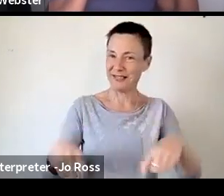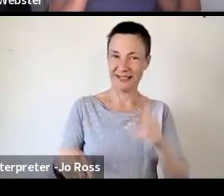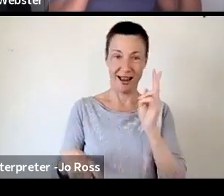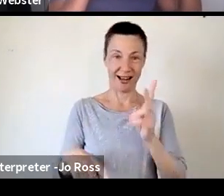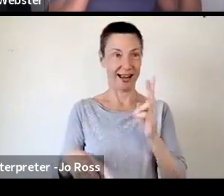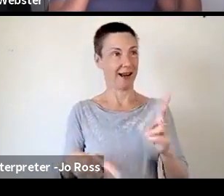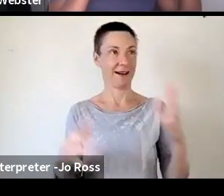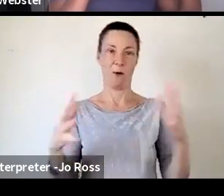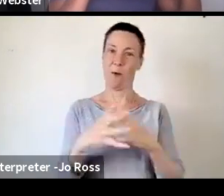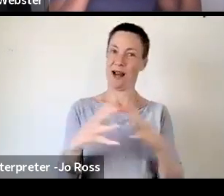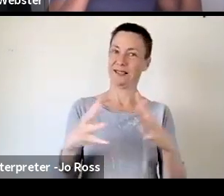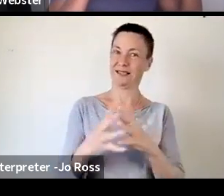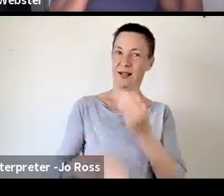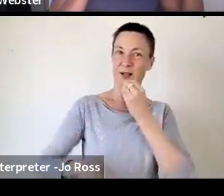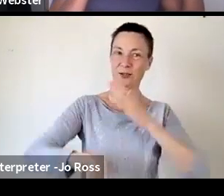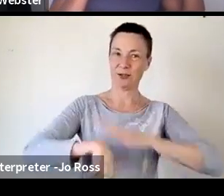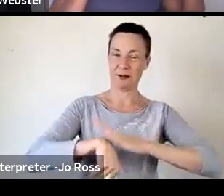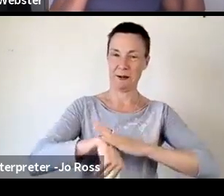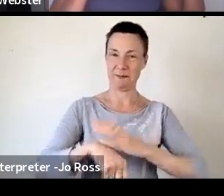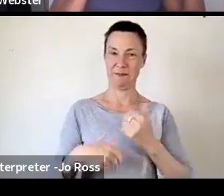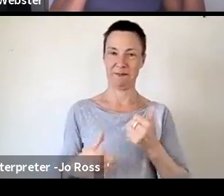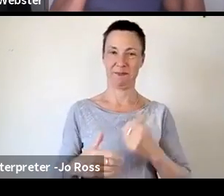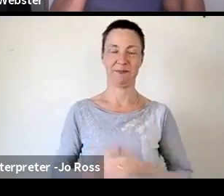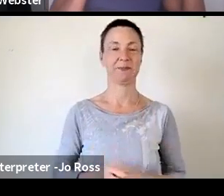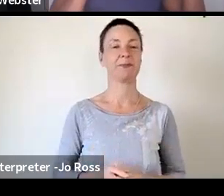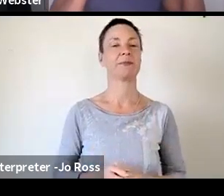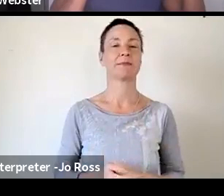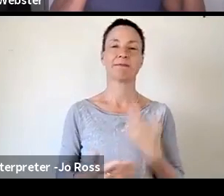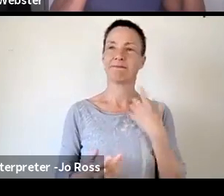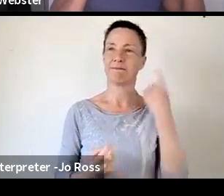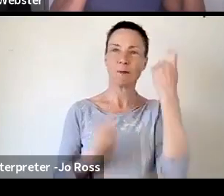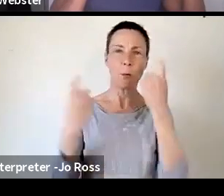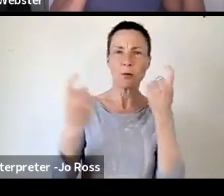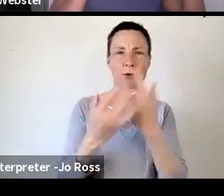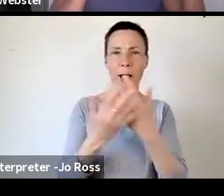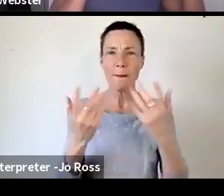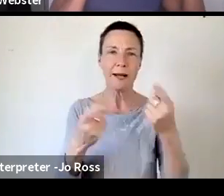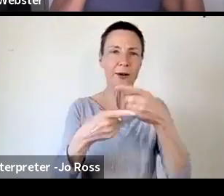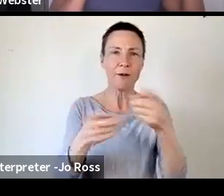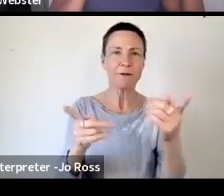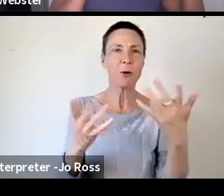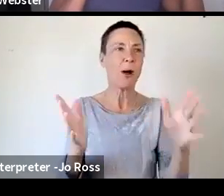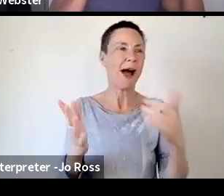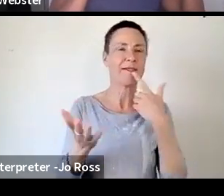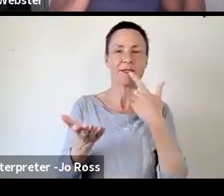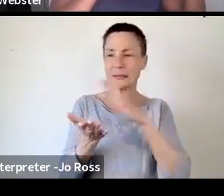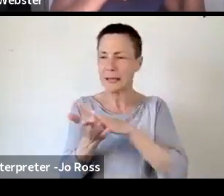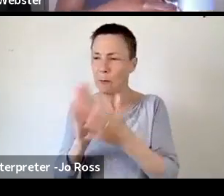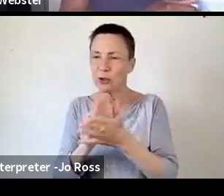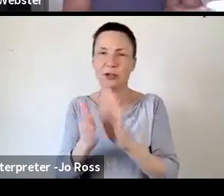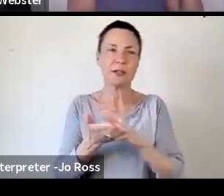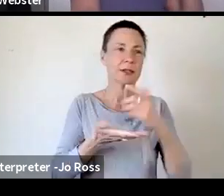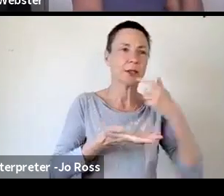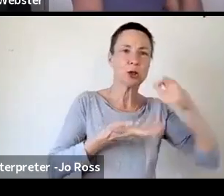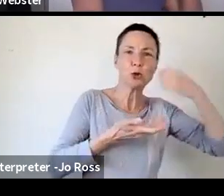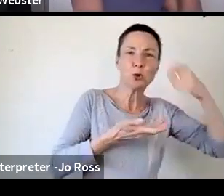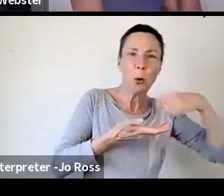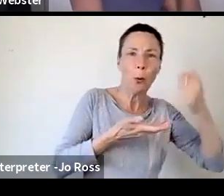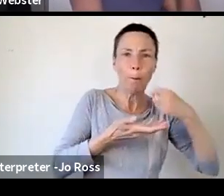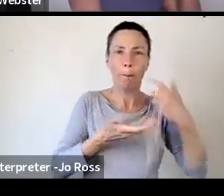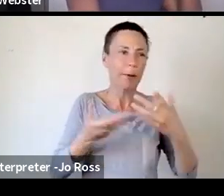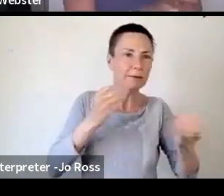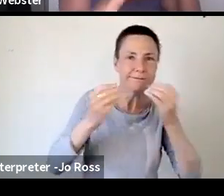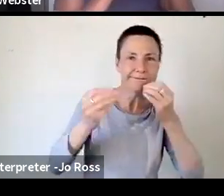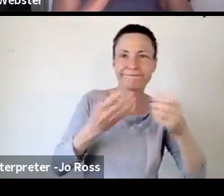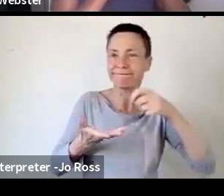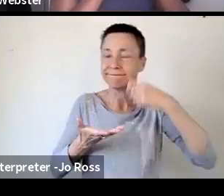on a Wednesday lunchtime. I'm wondering how many of you have sandwiches and soup in front of you.